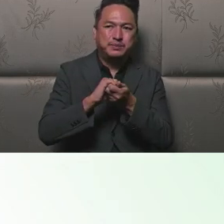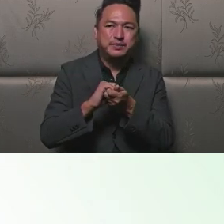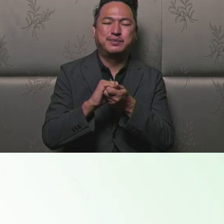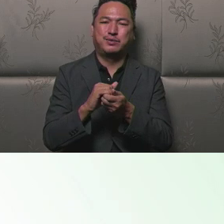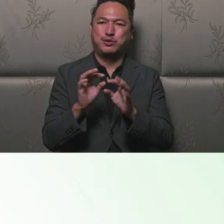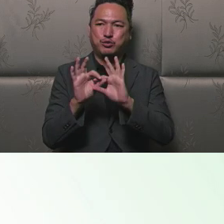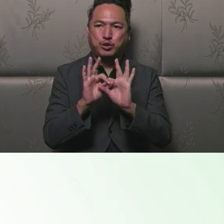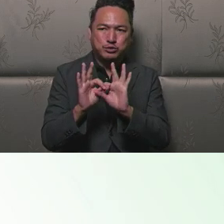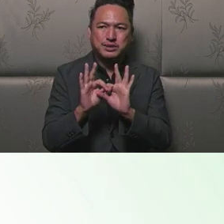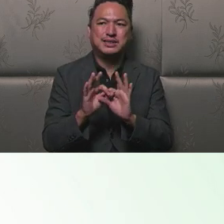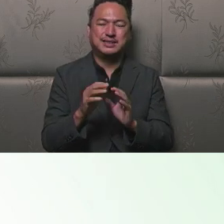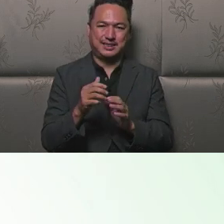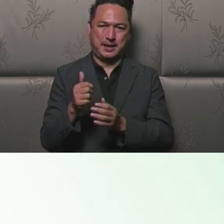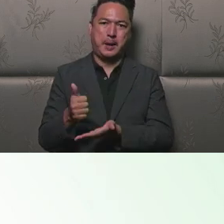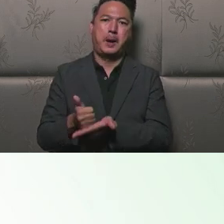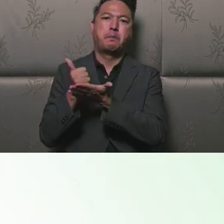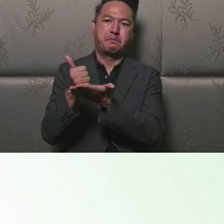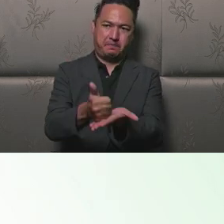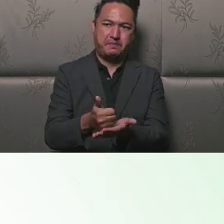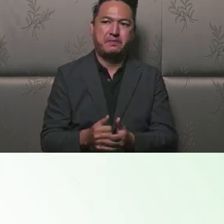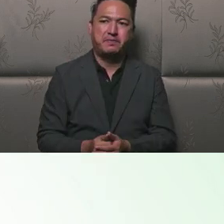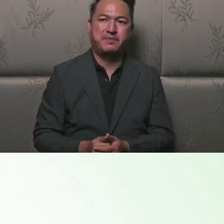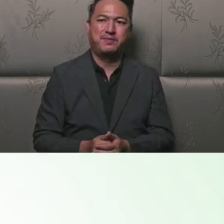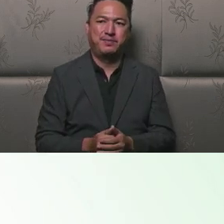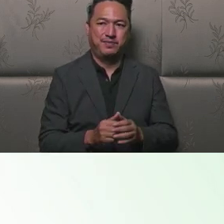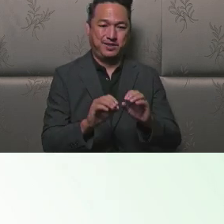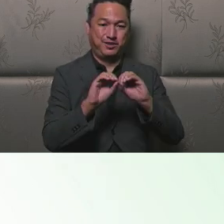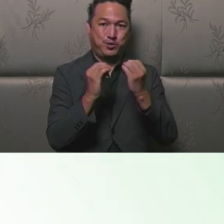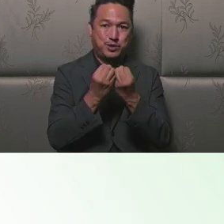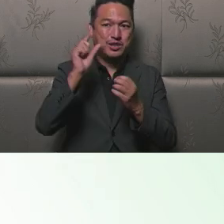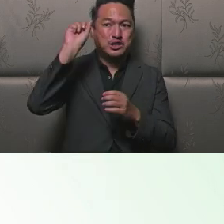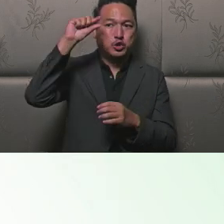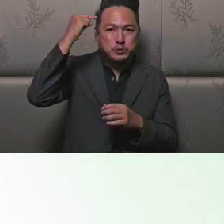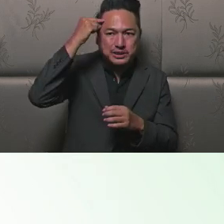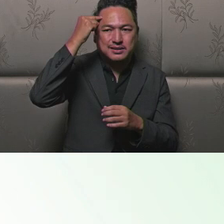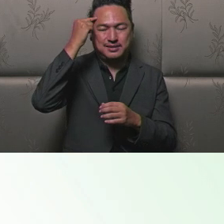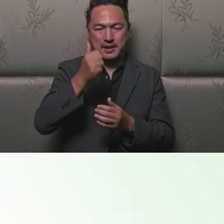98.84%. Got grades of 85 and higher during the first quarter of the school year